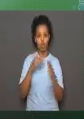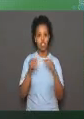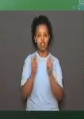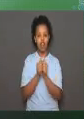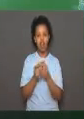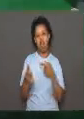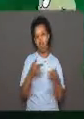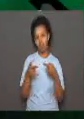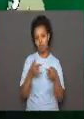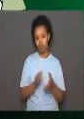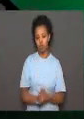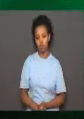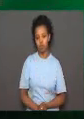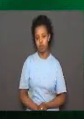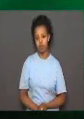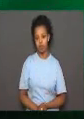cause.